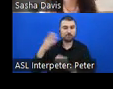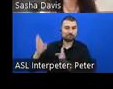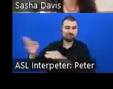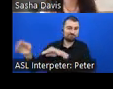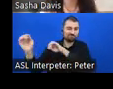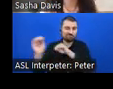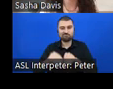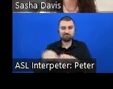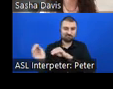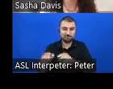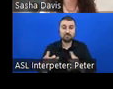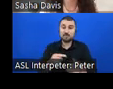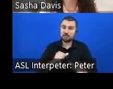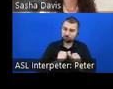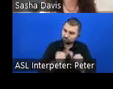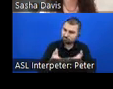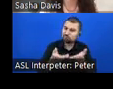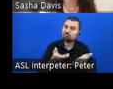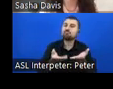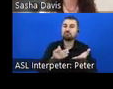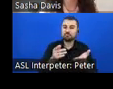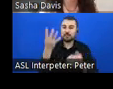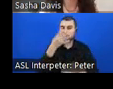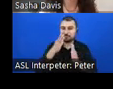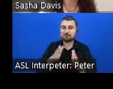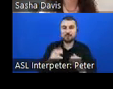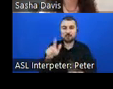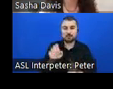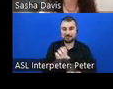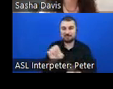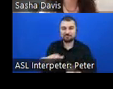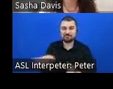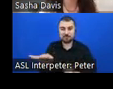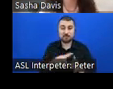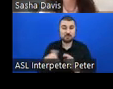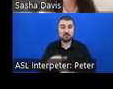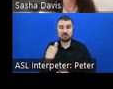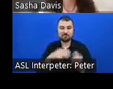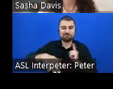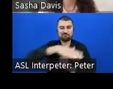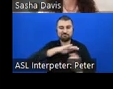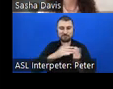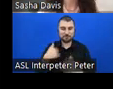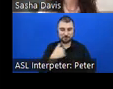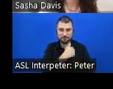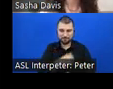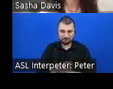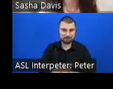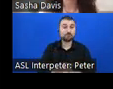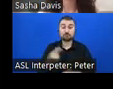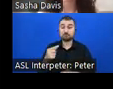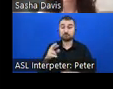And they continue to serve immigrants on the Lower East Side and other surrounding community members. So Gross